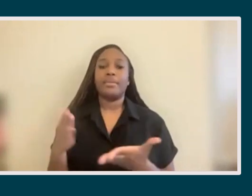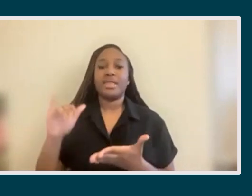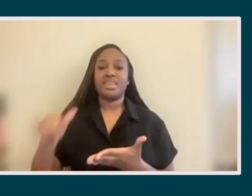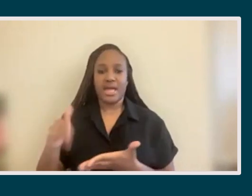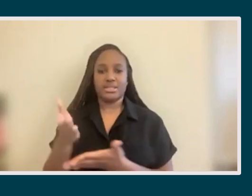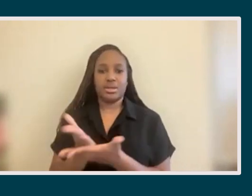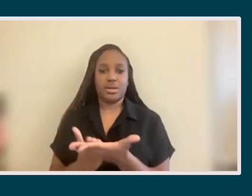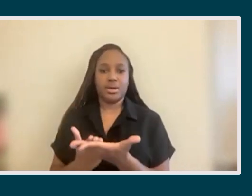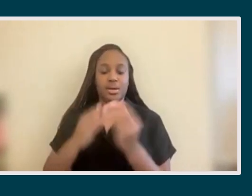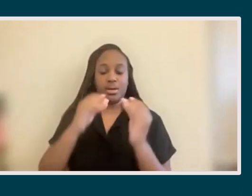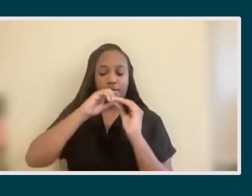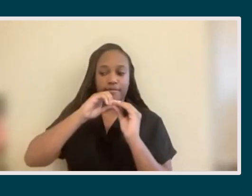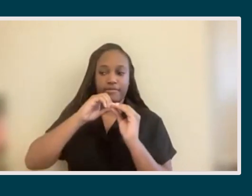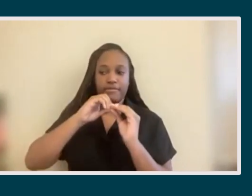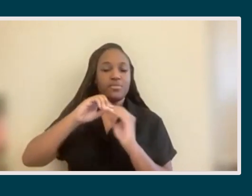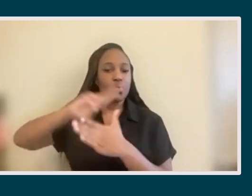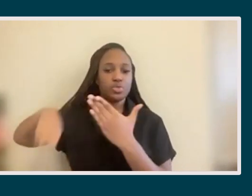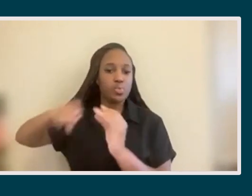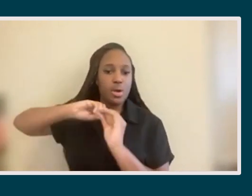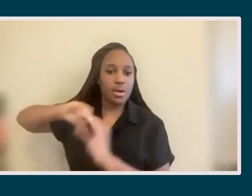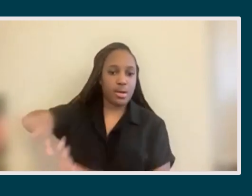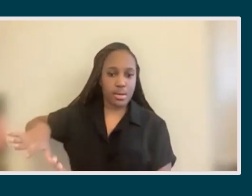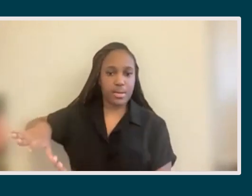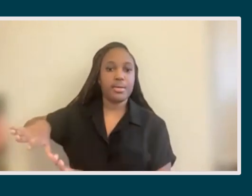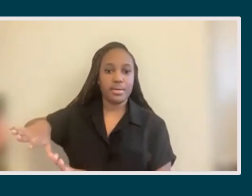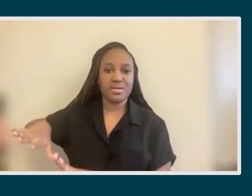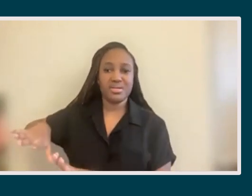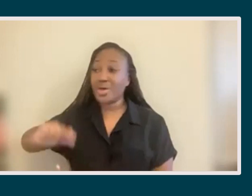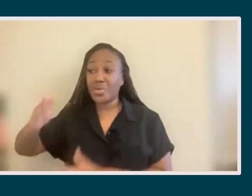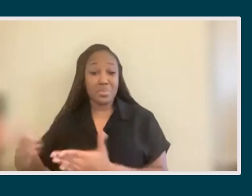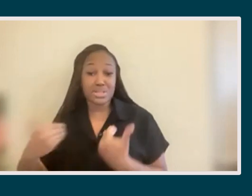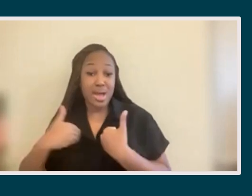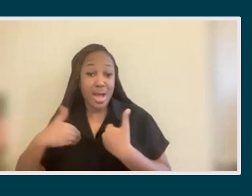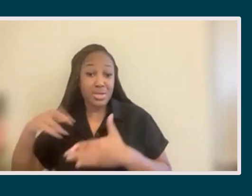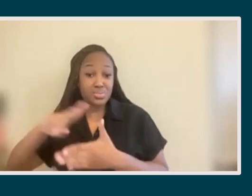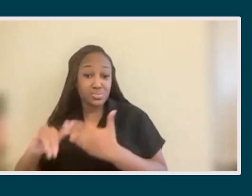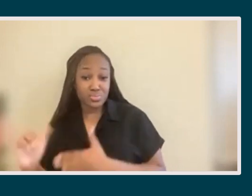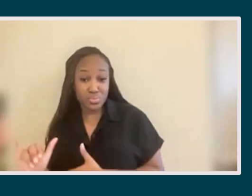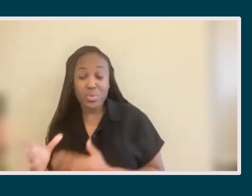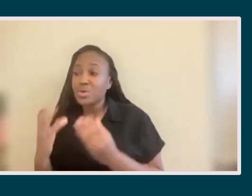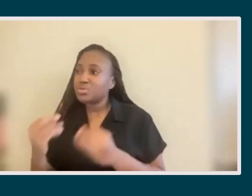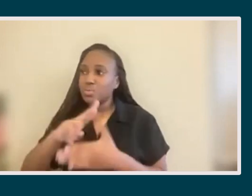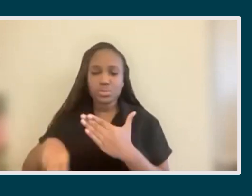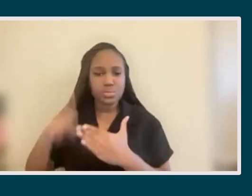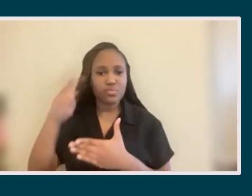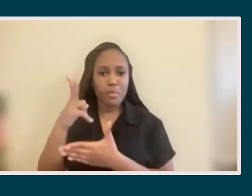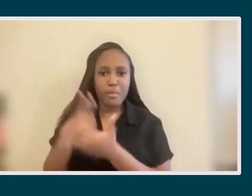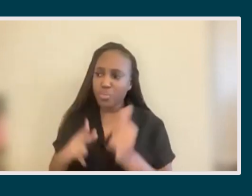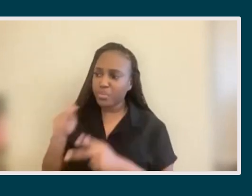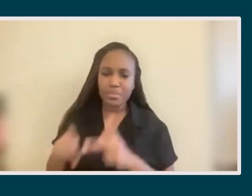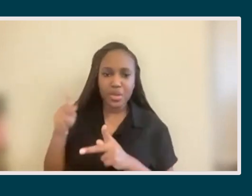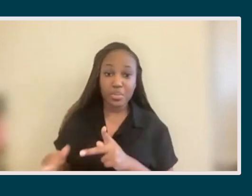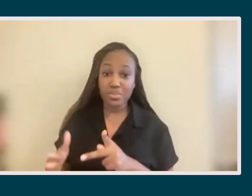of the outcome. There's an outcome for the other person in this too. What outcome do you want them to have? Does it feel good? If you got